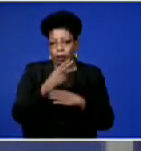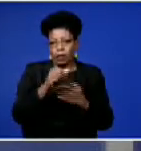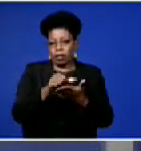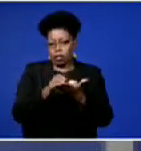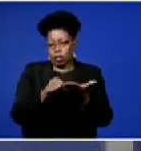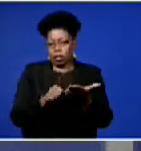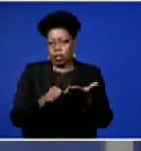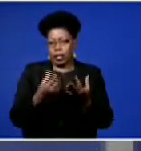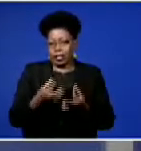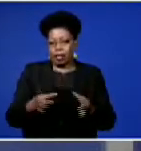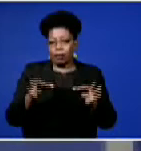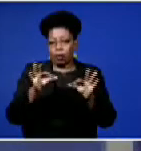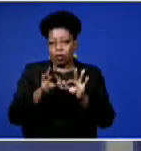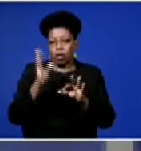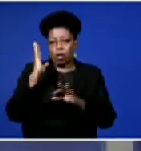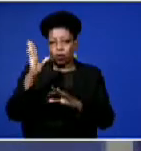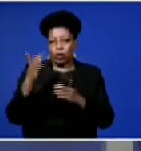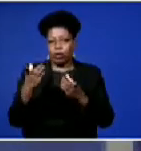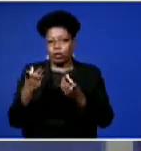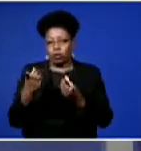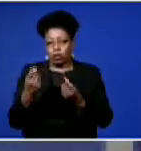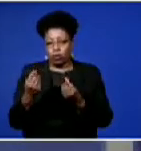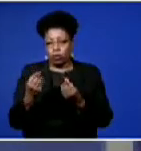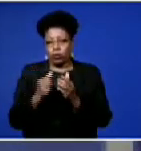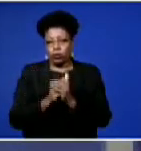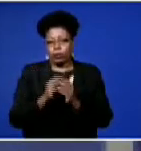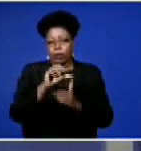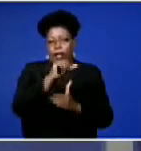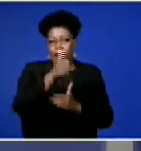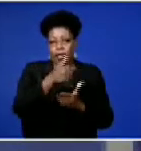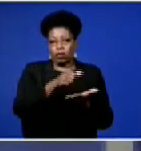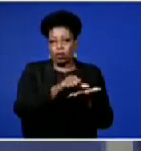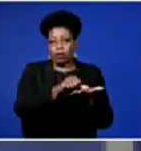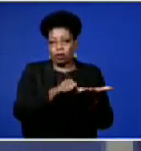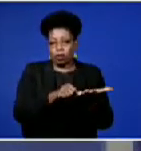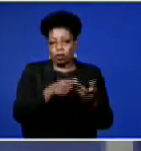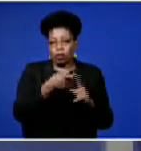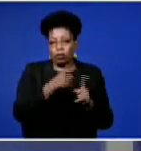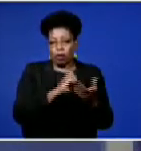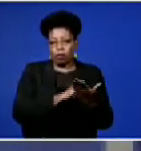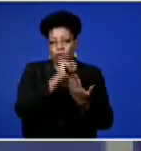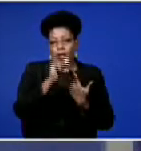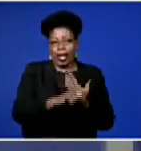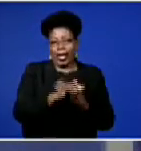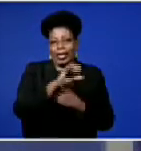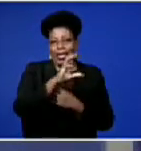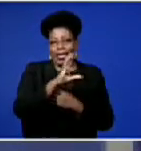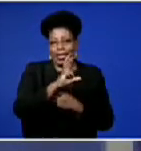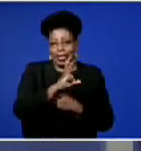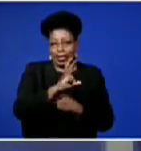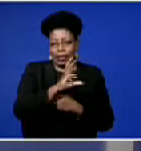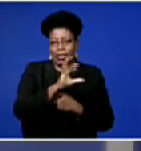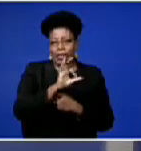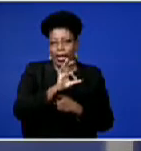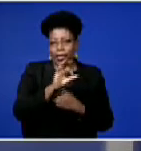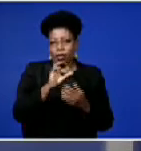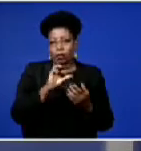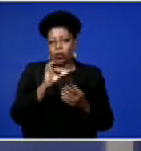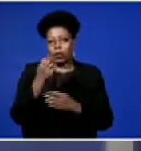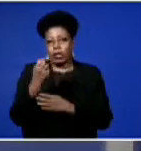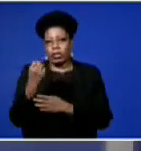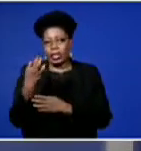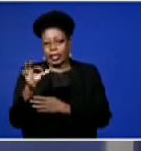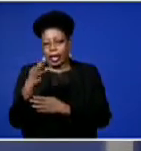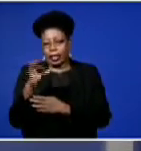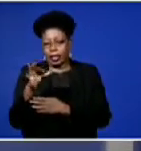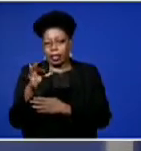will be facilitated, and patients booked for surgical procedures between July 12th through 19th are asked to contact the hospital at